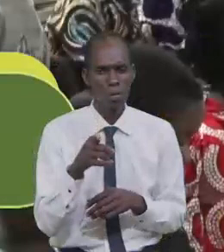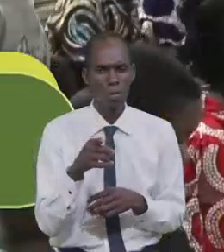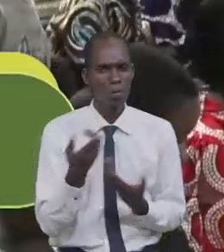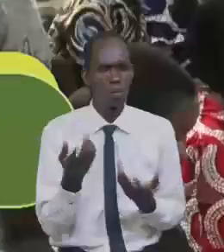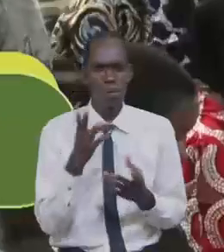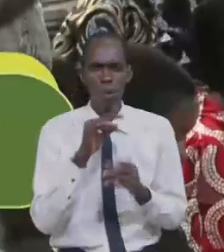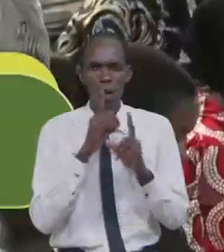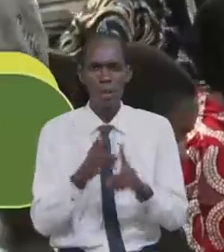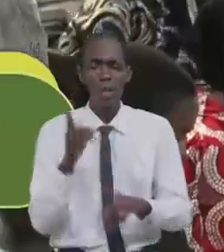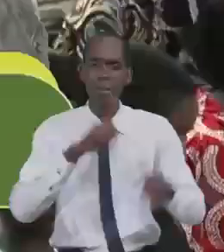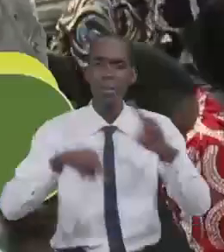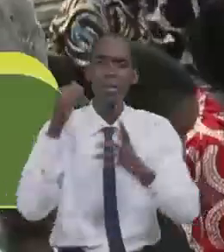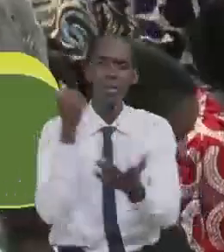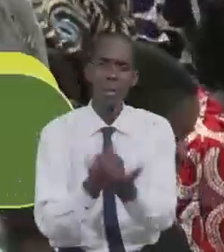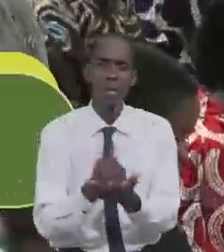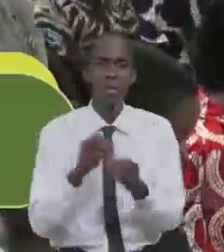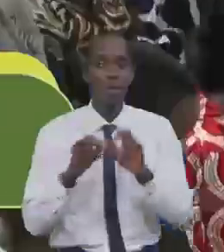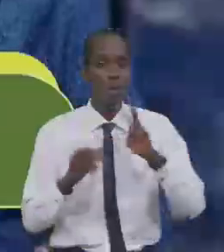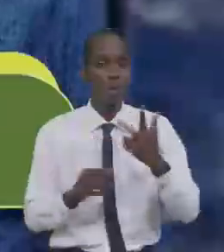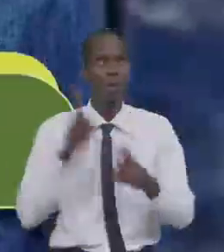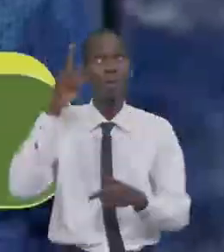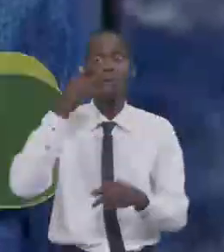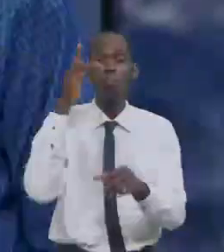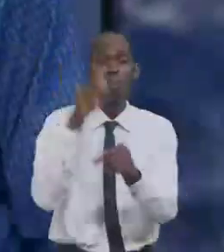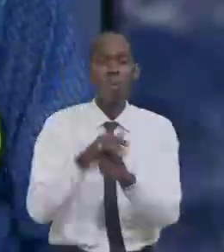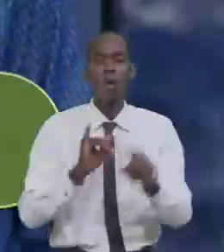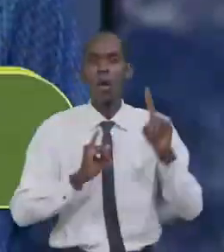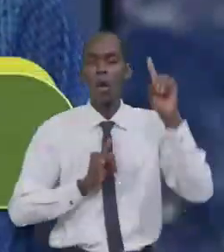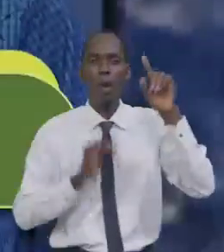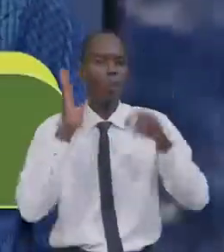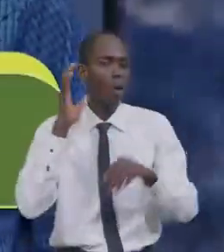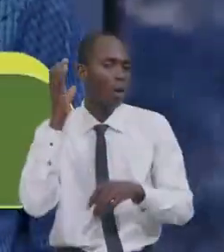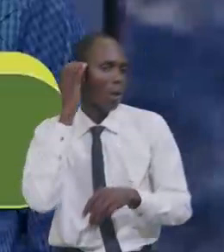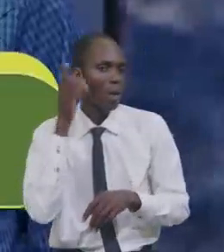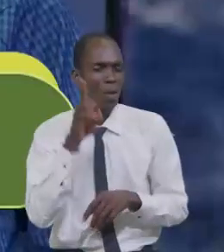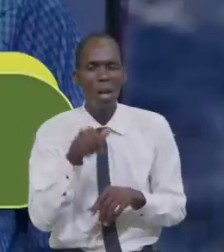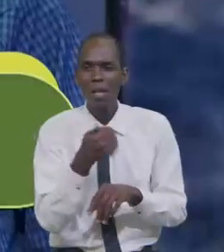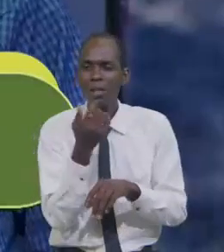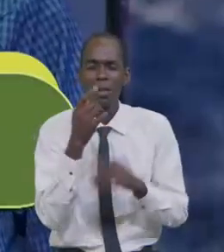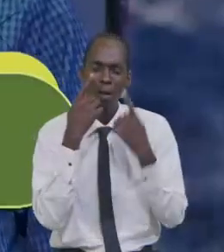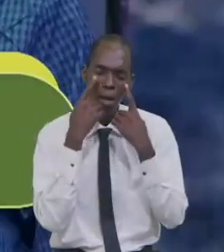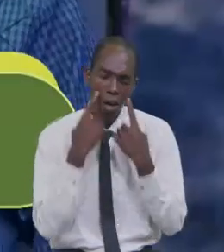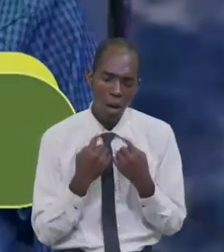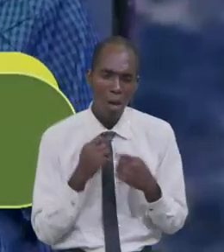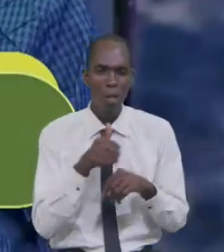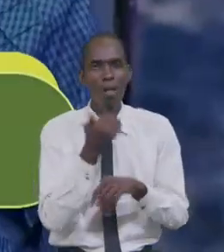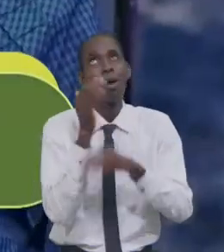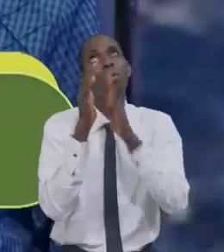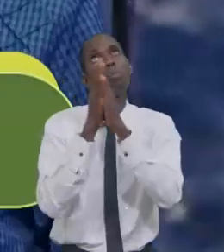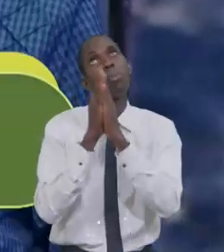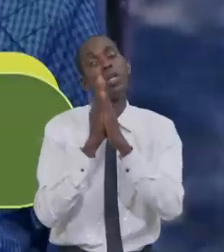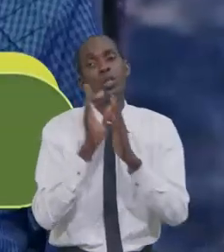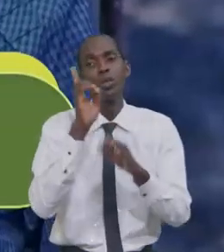one. Yeah. Number three, he says, I will heal you. Any cry, any call, you send